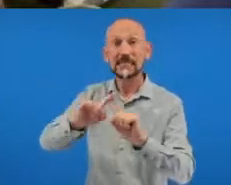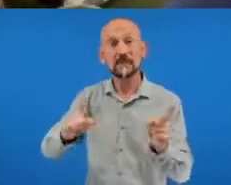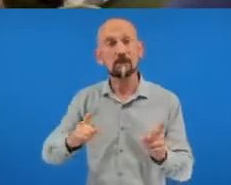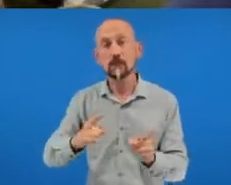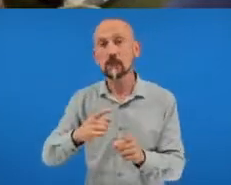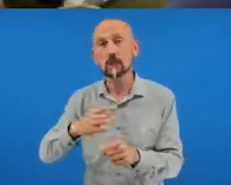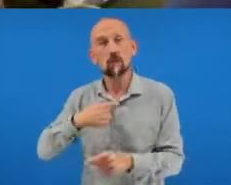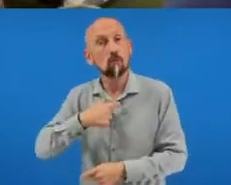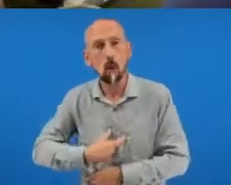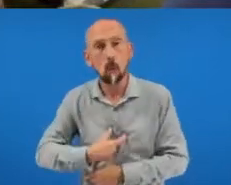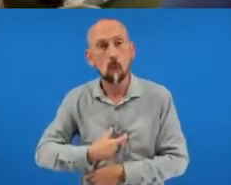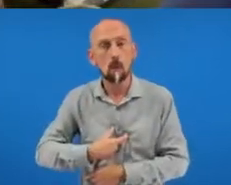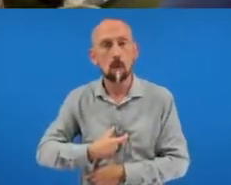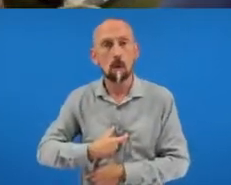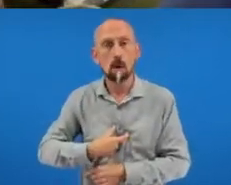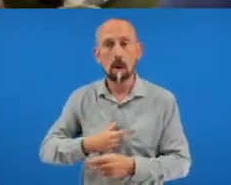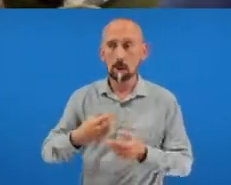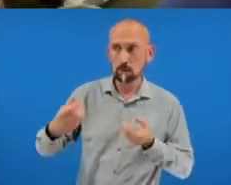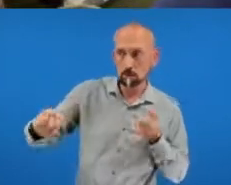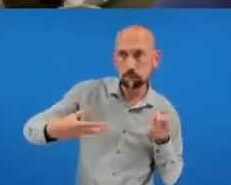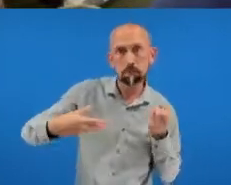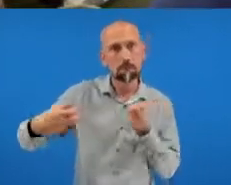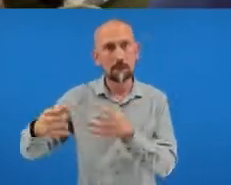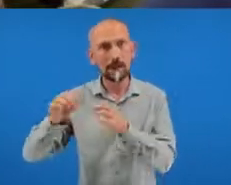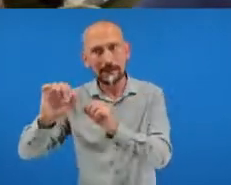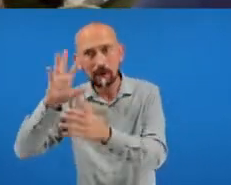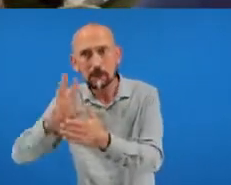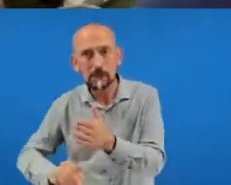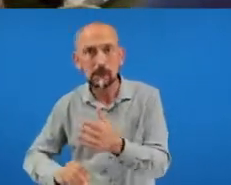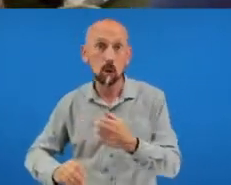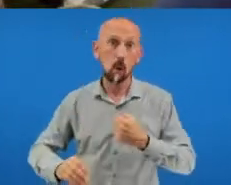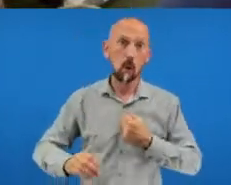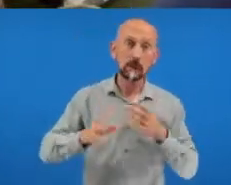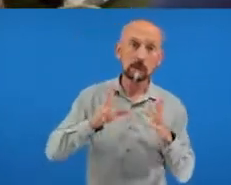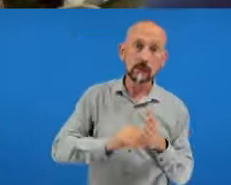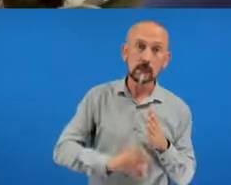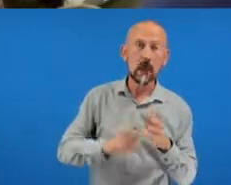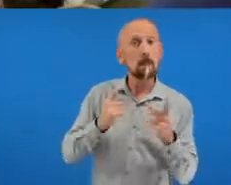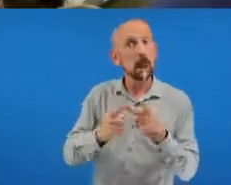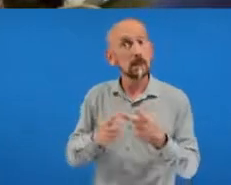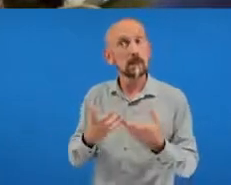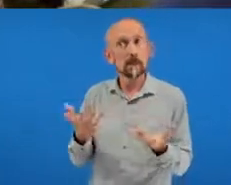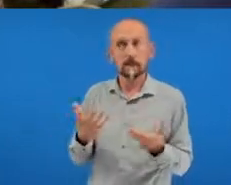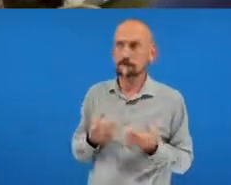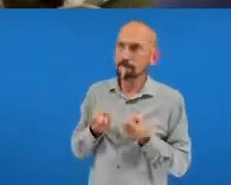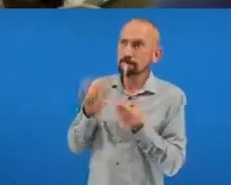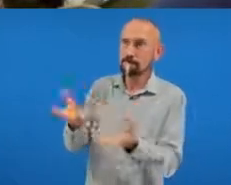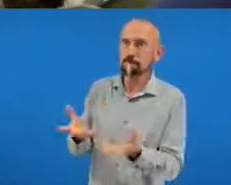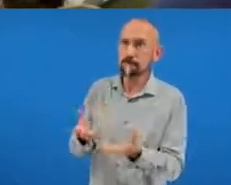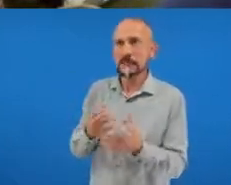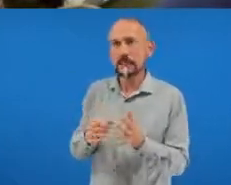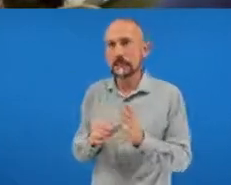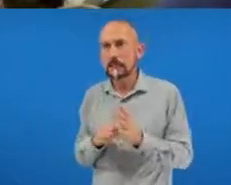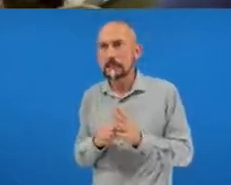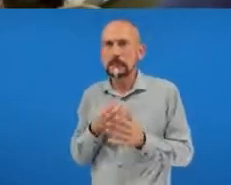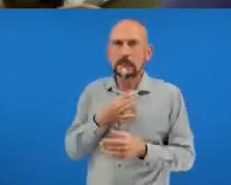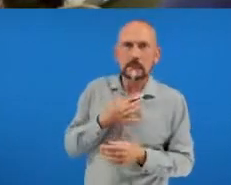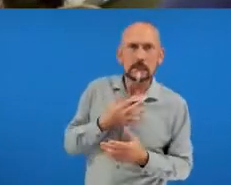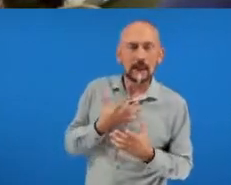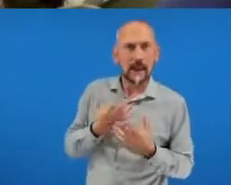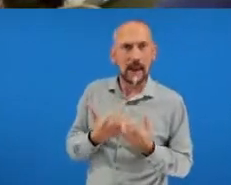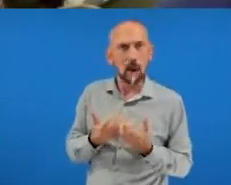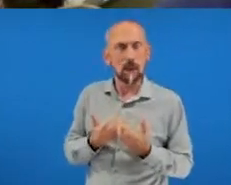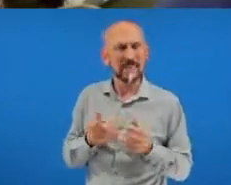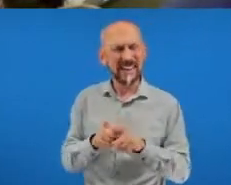and sharing experiences and sharing vulnerabilities too. Thanks. And saying, oh, actually, I don't quite know how to get